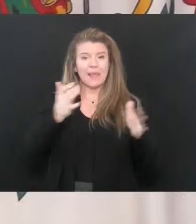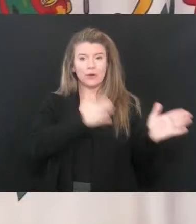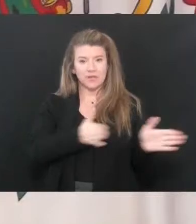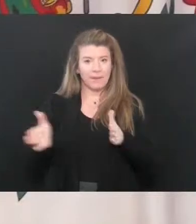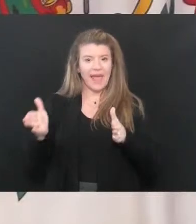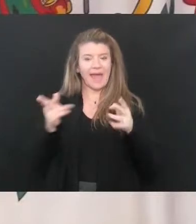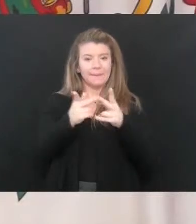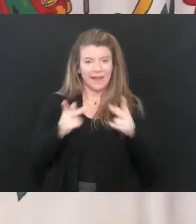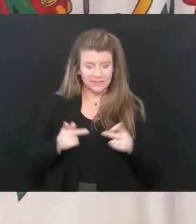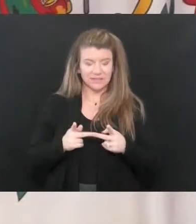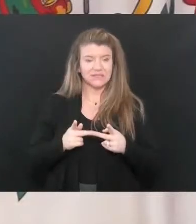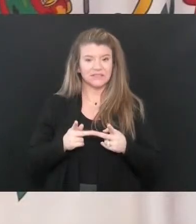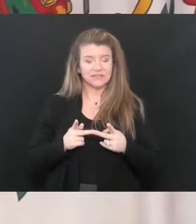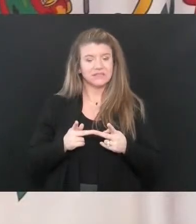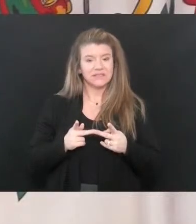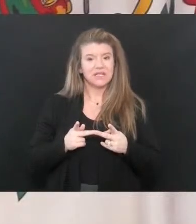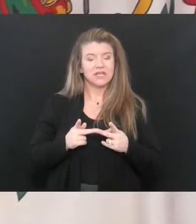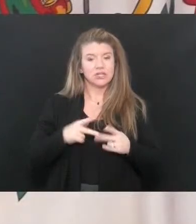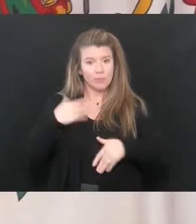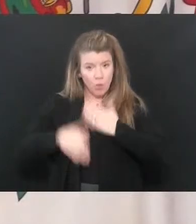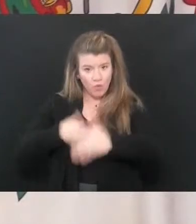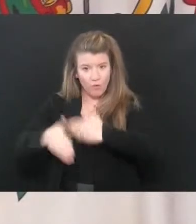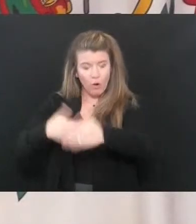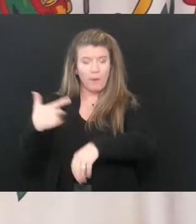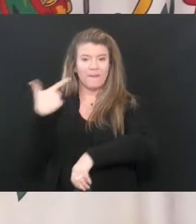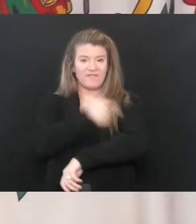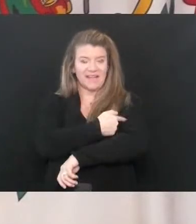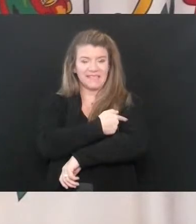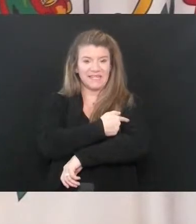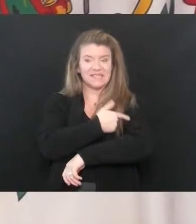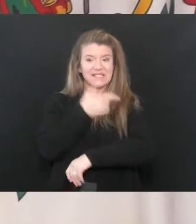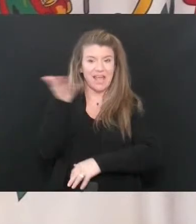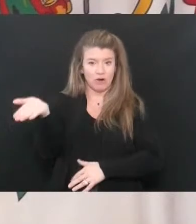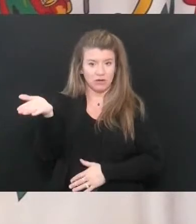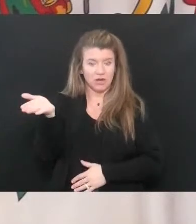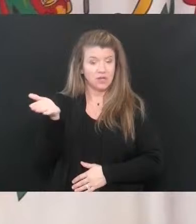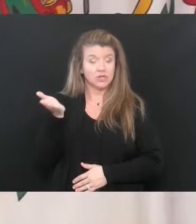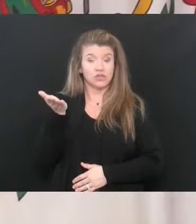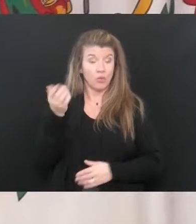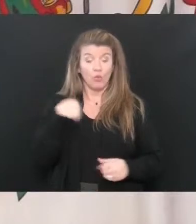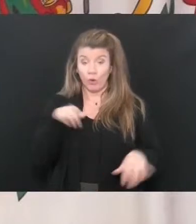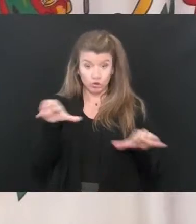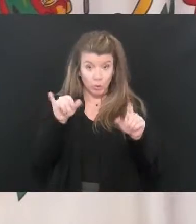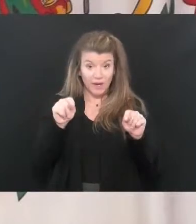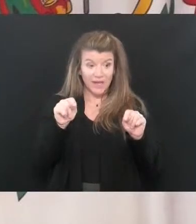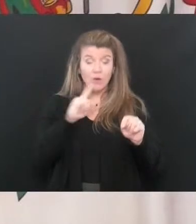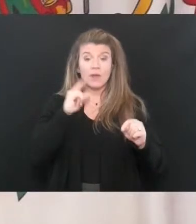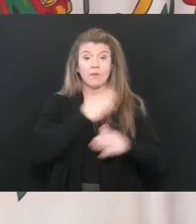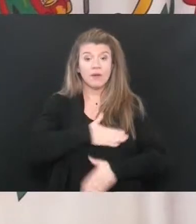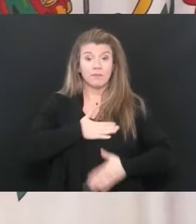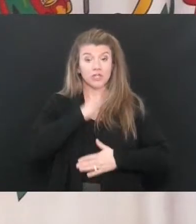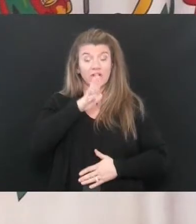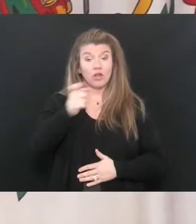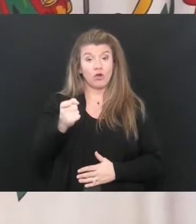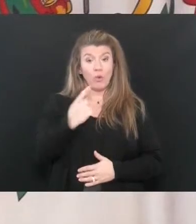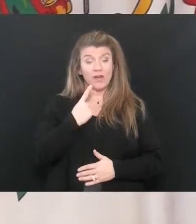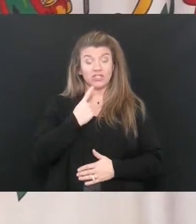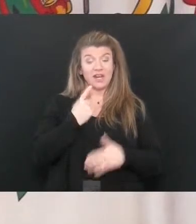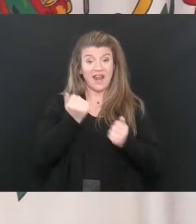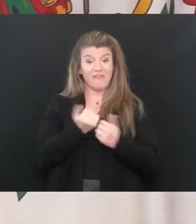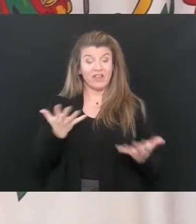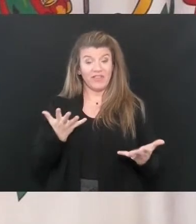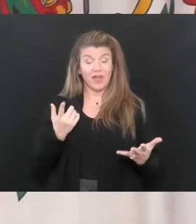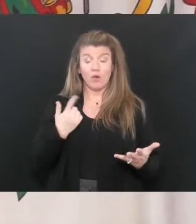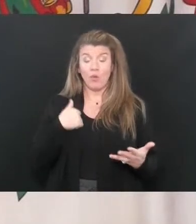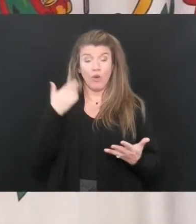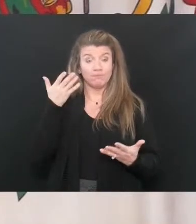in place to move forward with the vaccine. So we're on it. We appreciate the questions and all that kind of stuff. We're